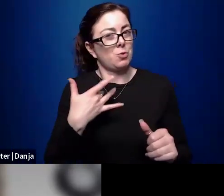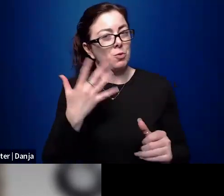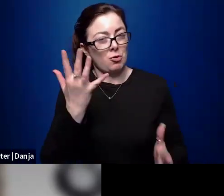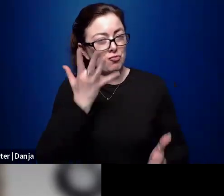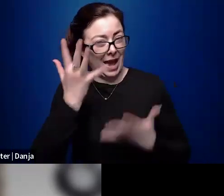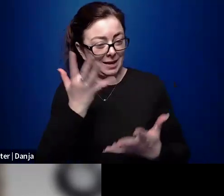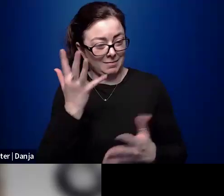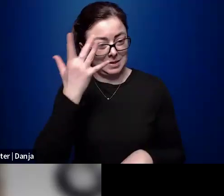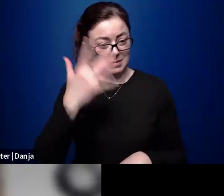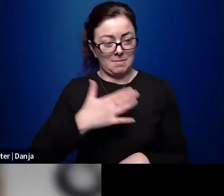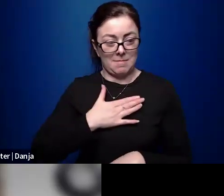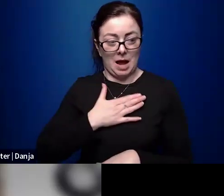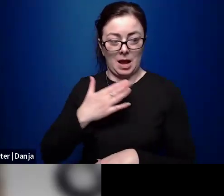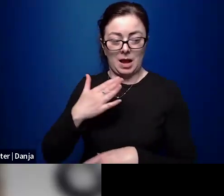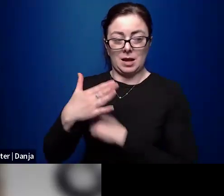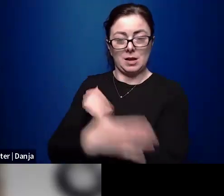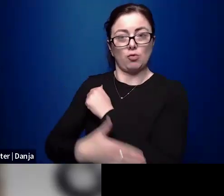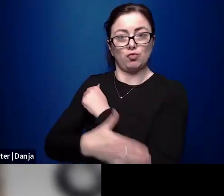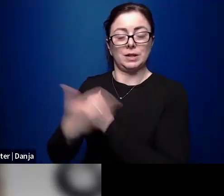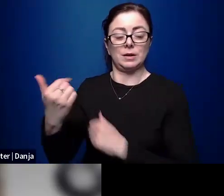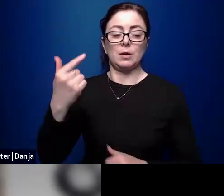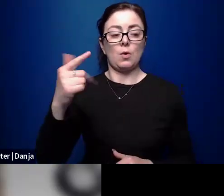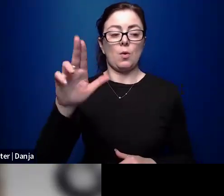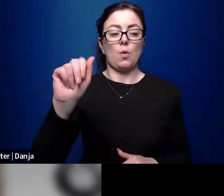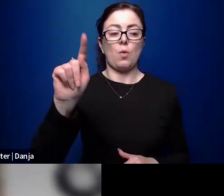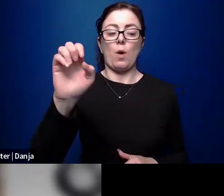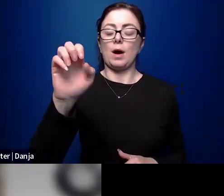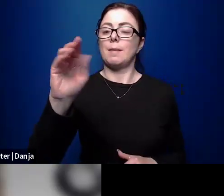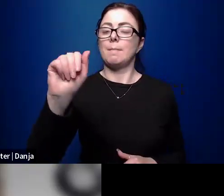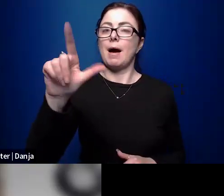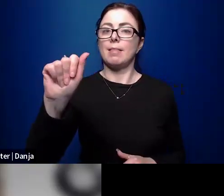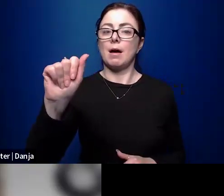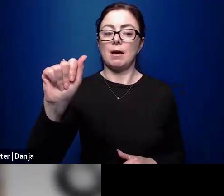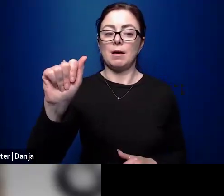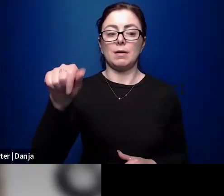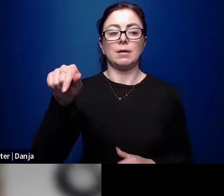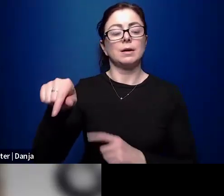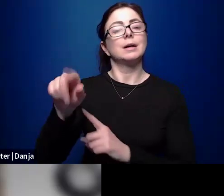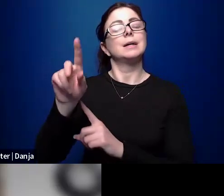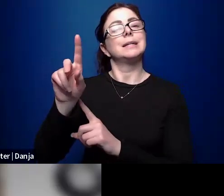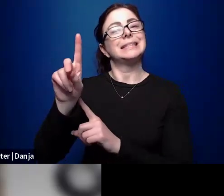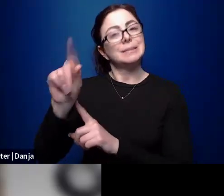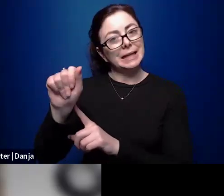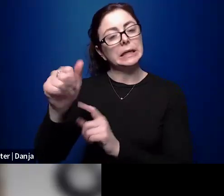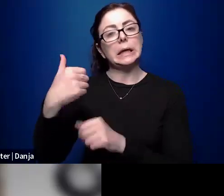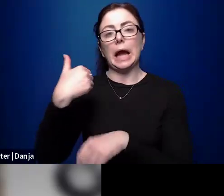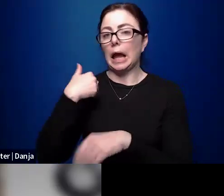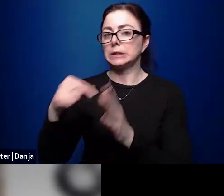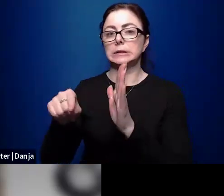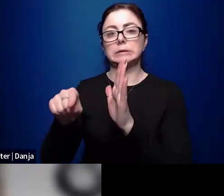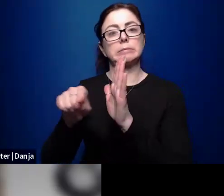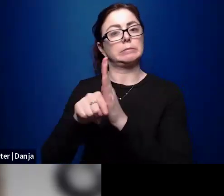country, Guatemala, disability carries a stigma. They don't want to